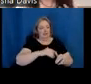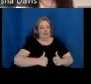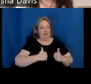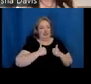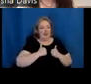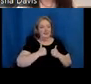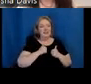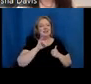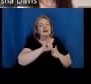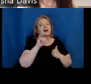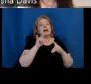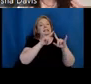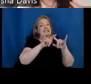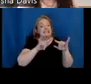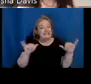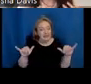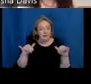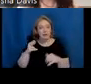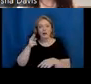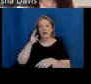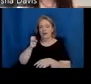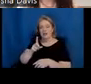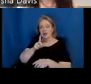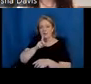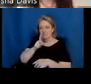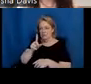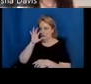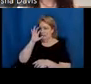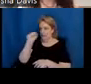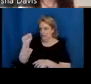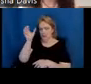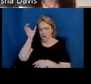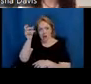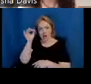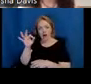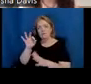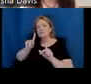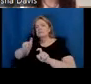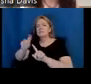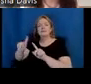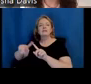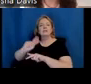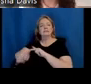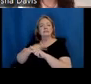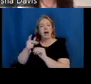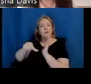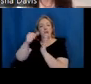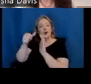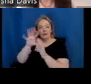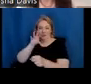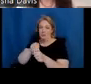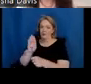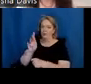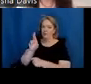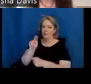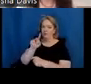Gross was also simultaneously really, really taken with experimenting in other mediums, including bronze casting. So